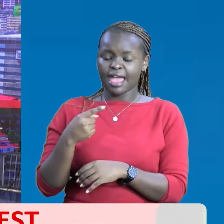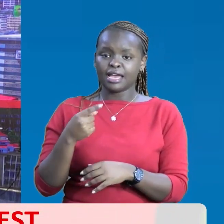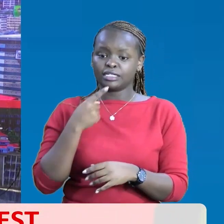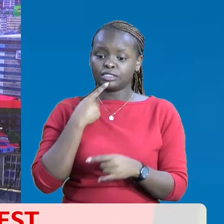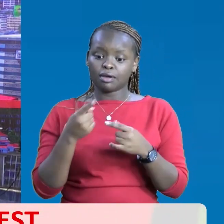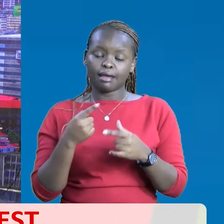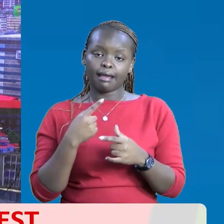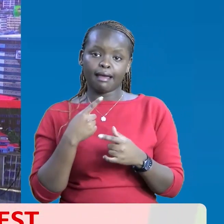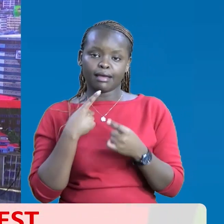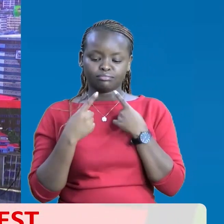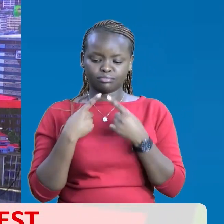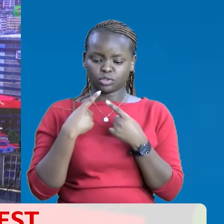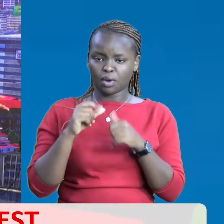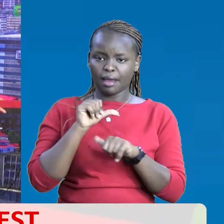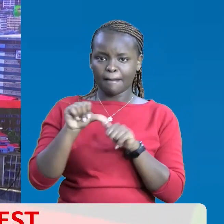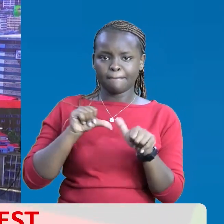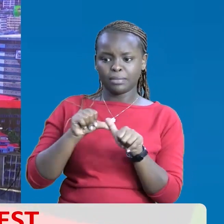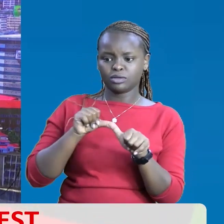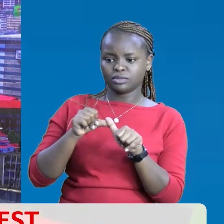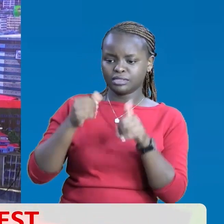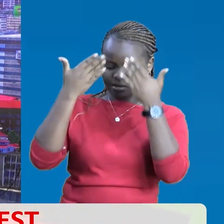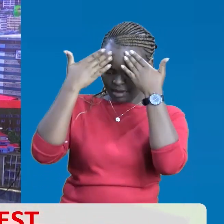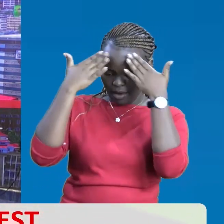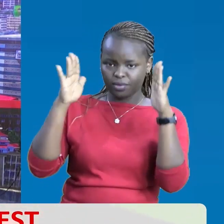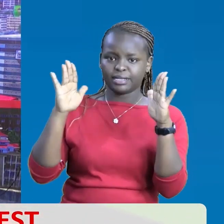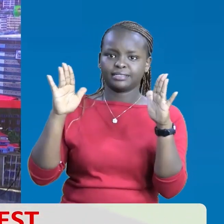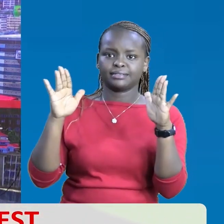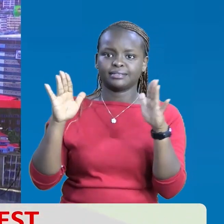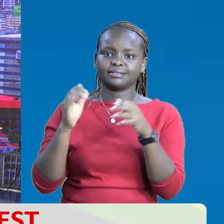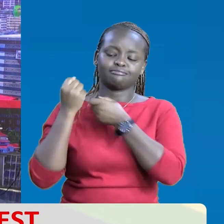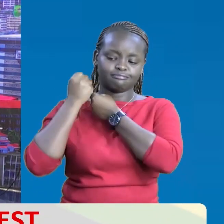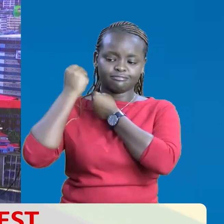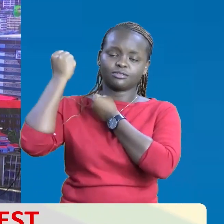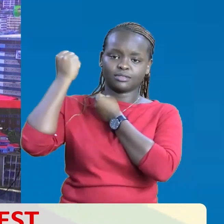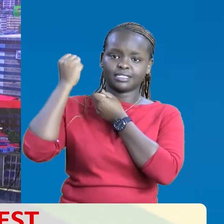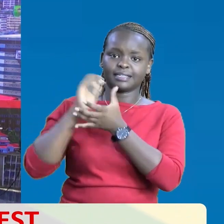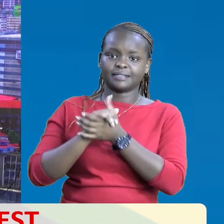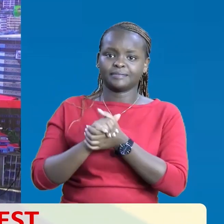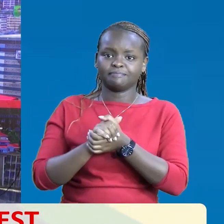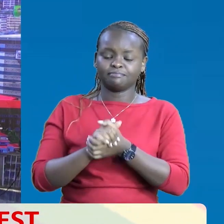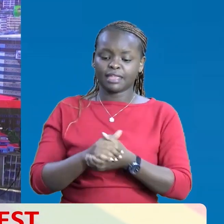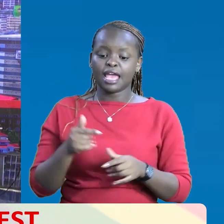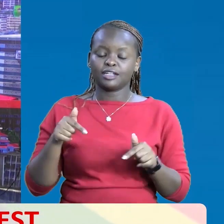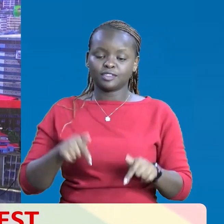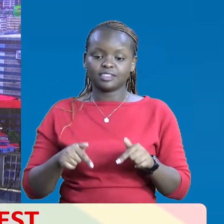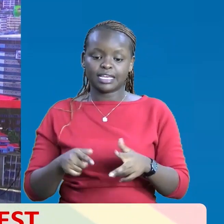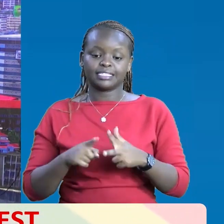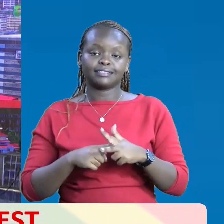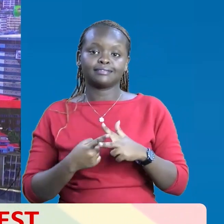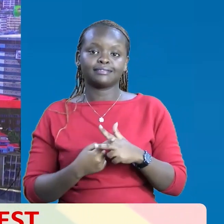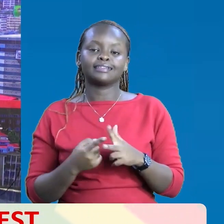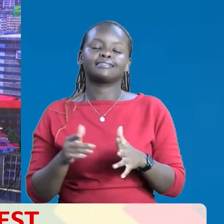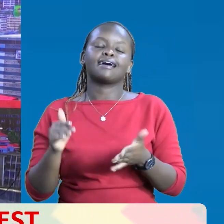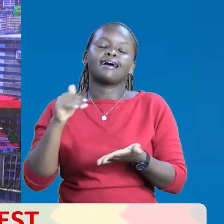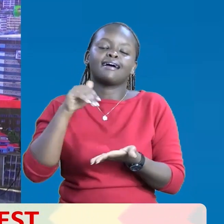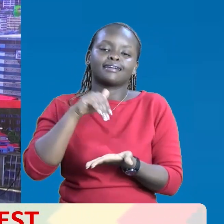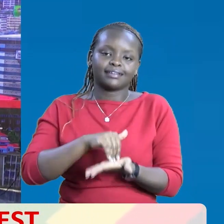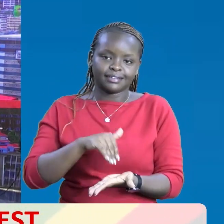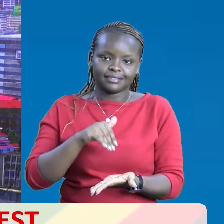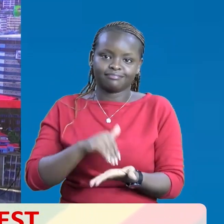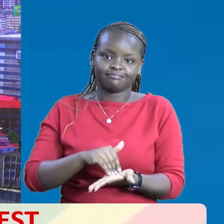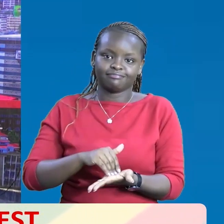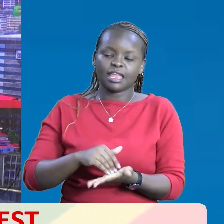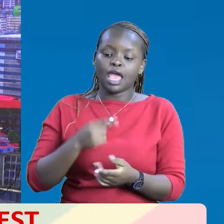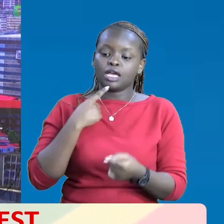awareness on suicide prevention and everything. So it is not a coincidence that tumeanza this month kickstarting again, talking